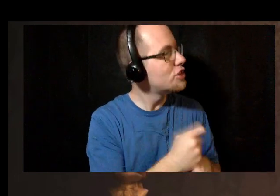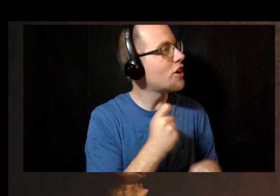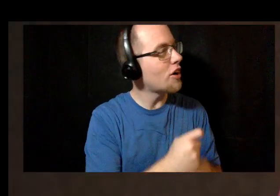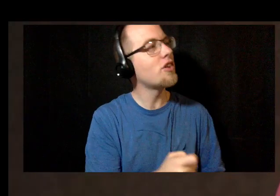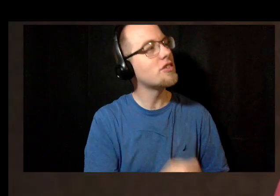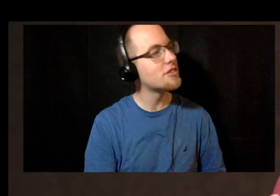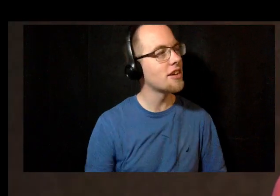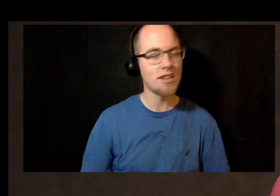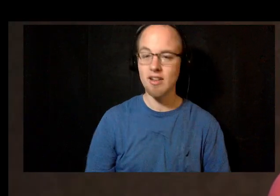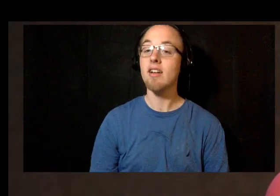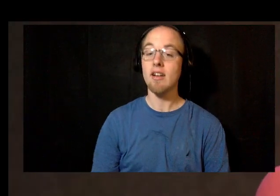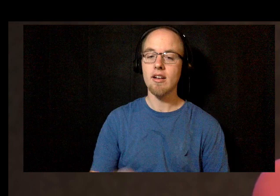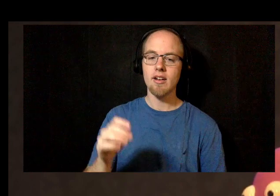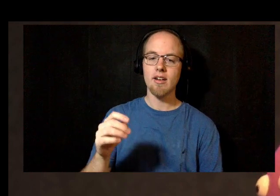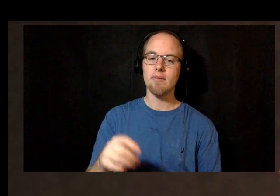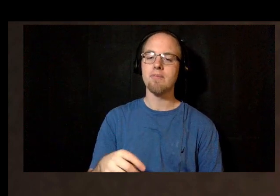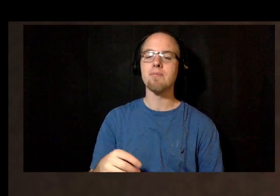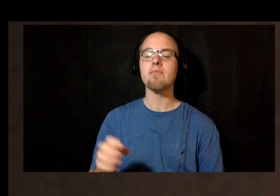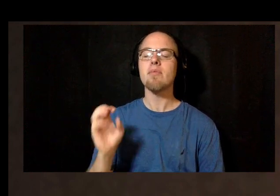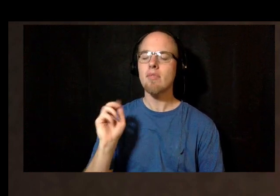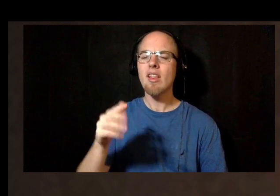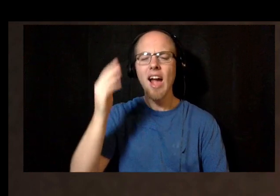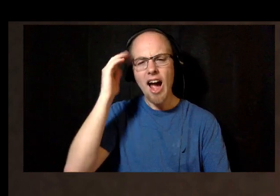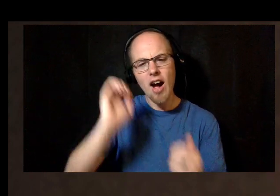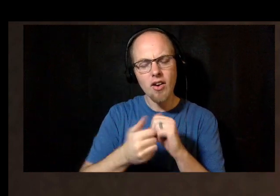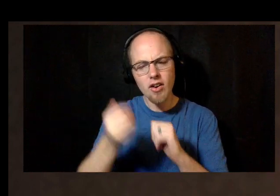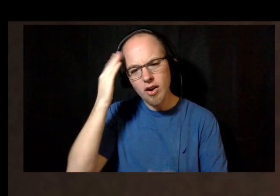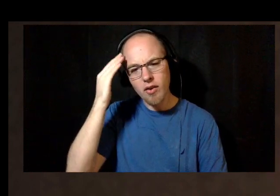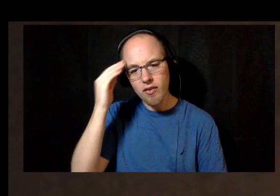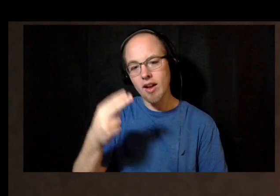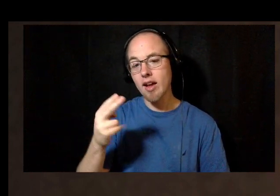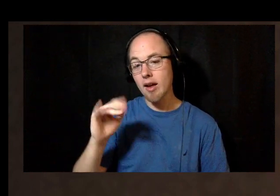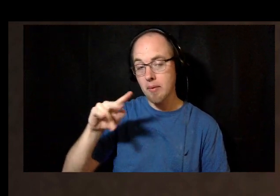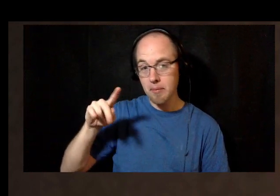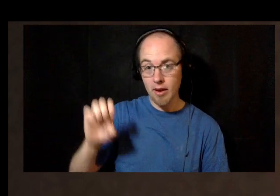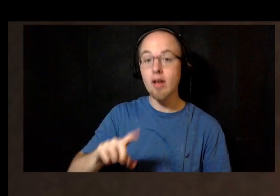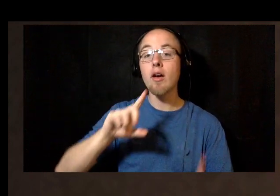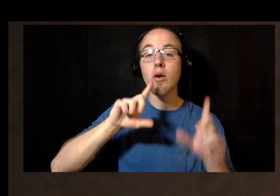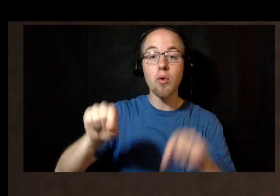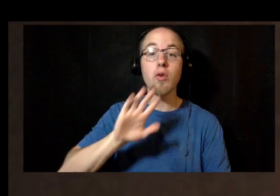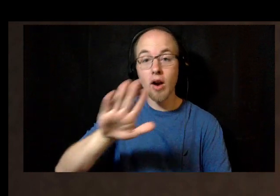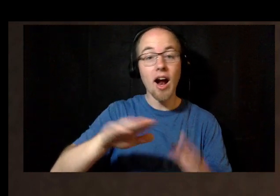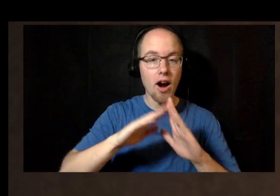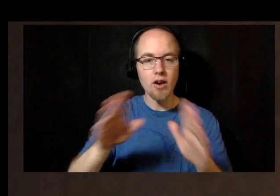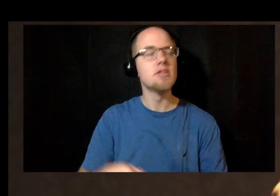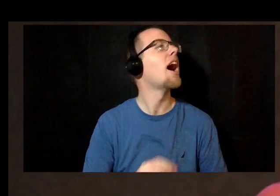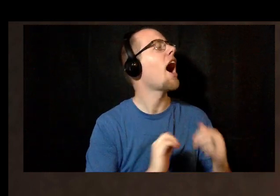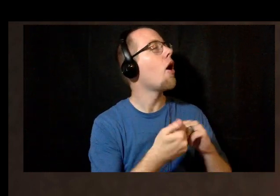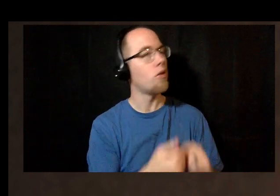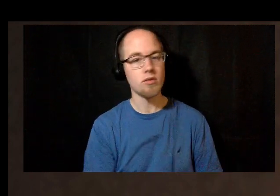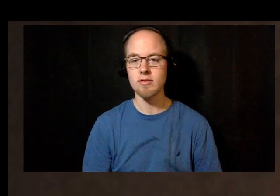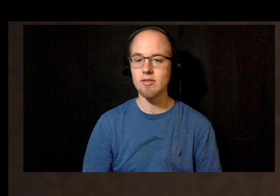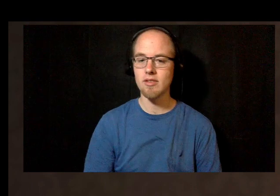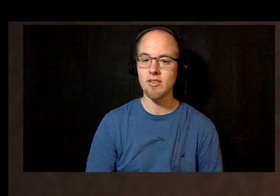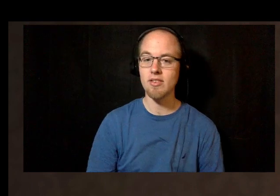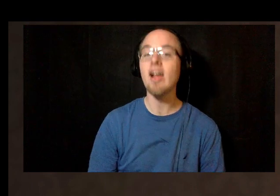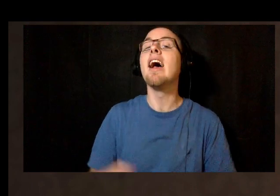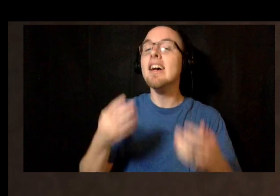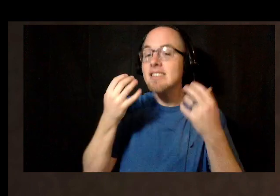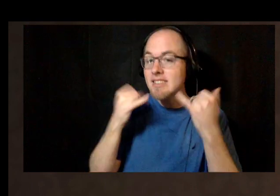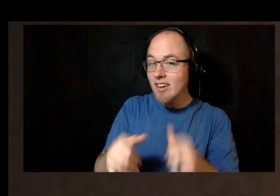I heard a good joke the other day. How do you know if a hippie has been to your house? They're still